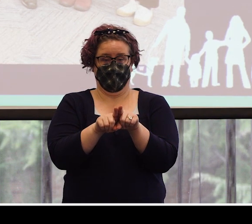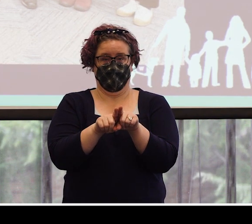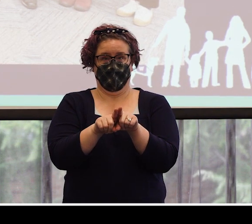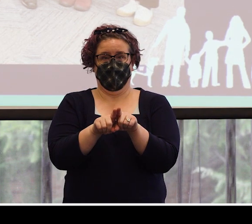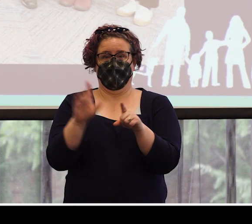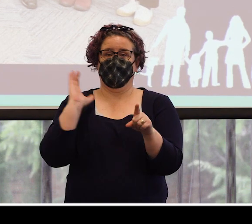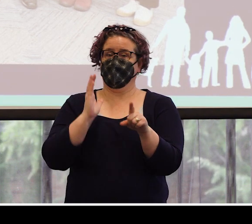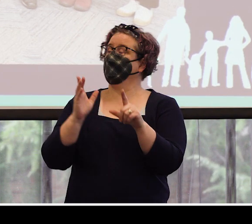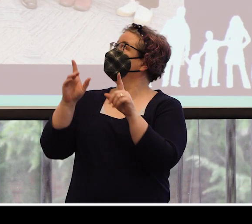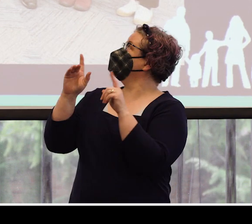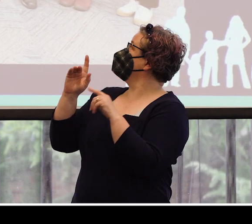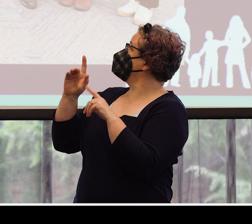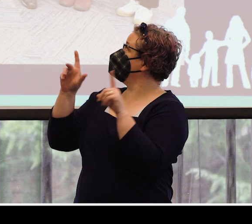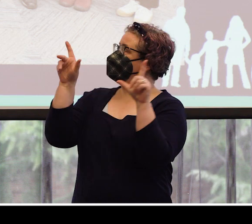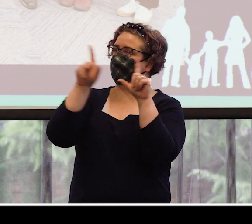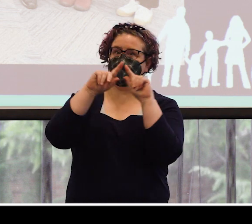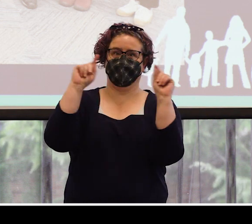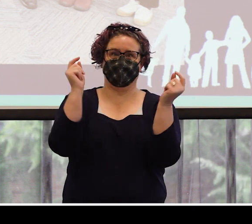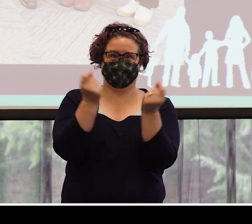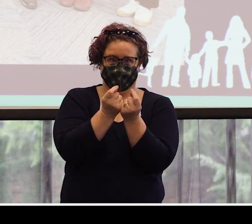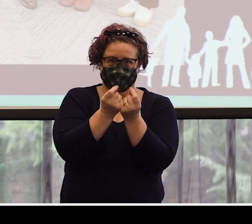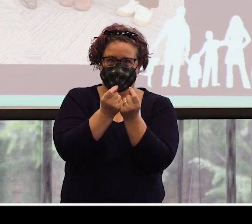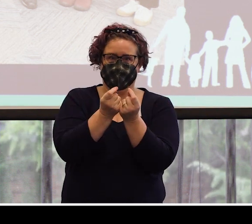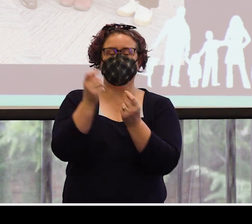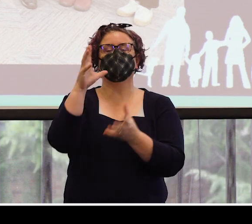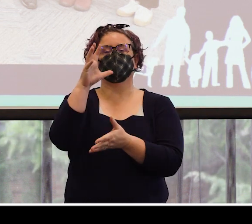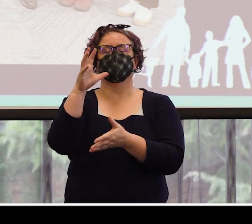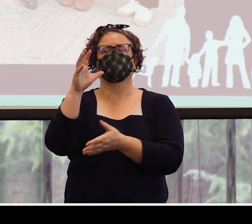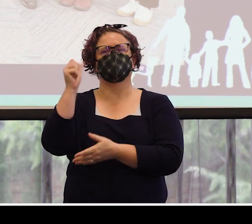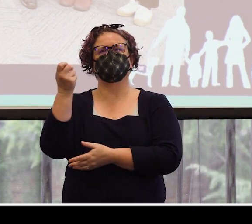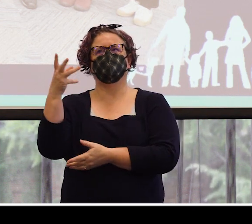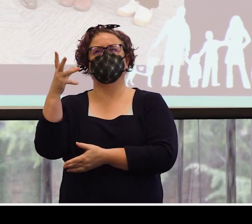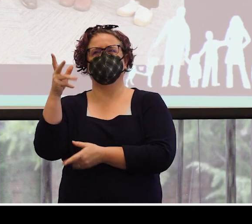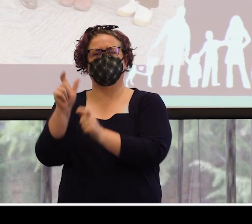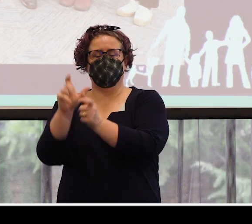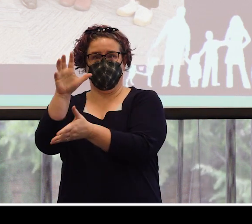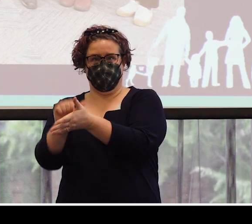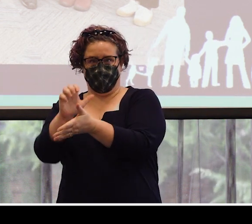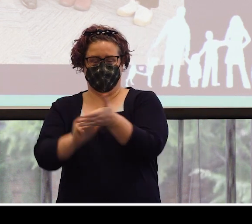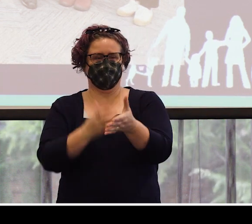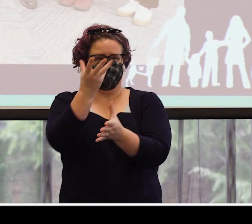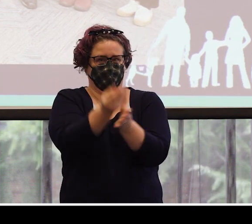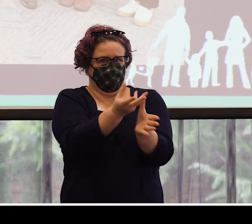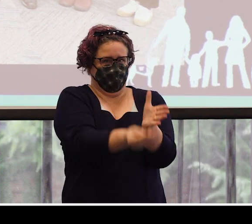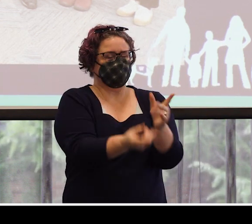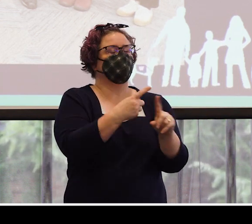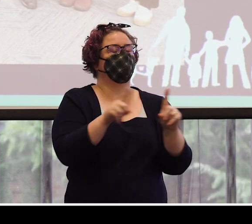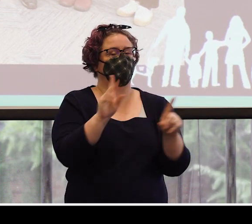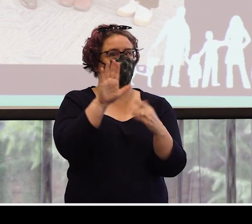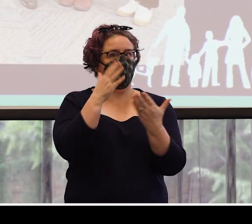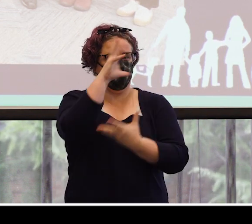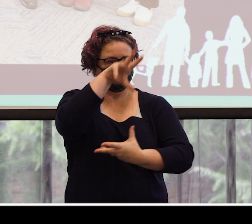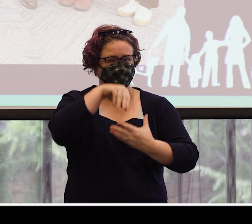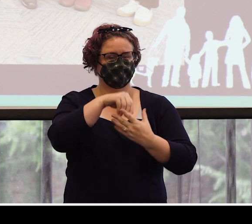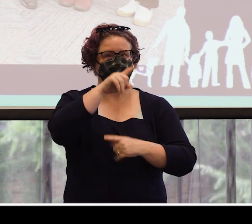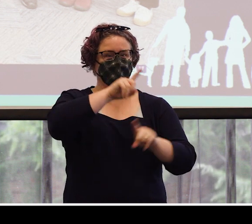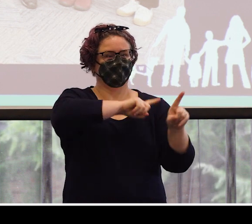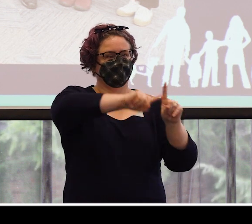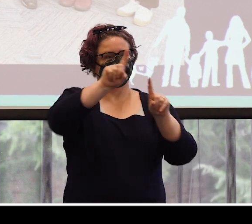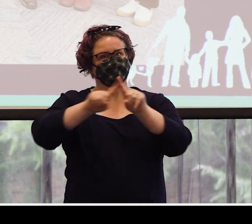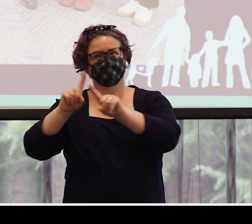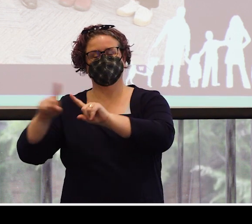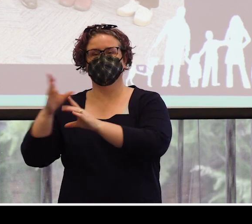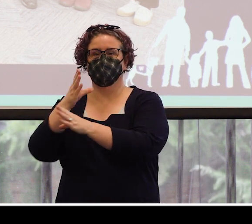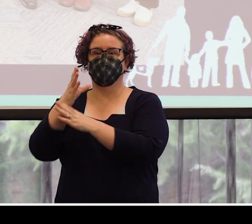team, minus a couple of people. But these are all the people who've been involved in various aspects of